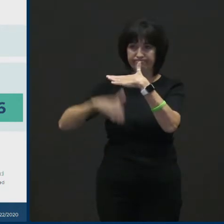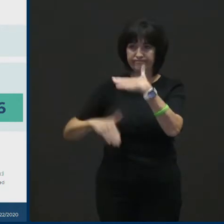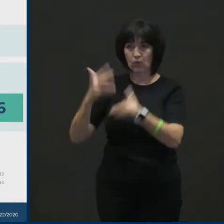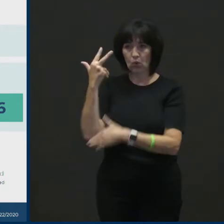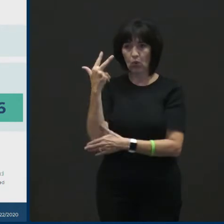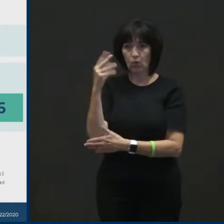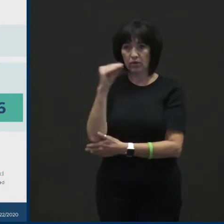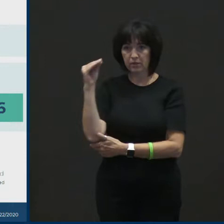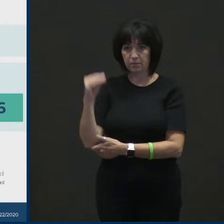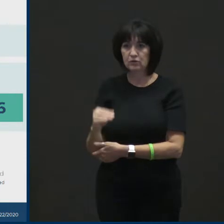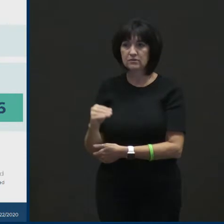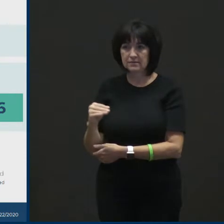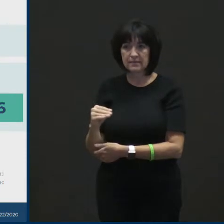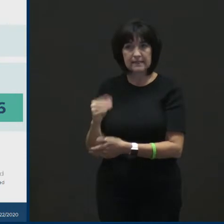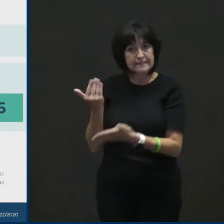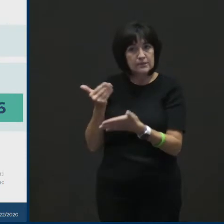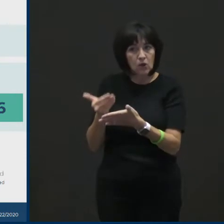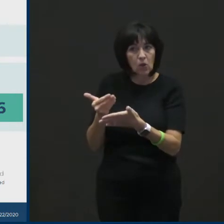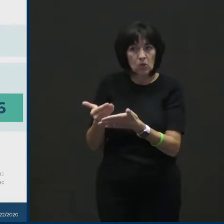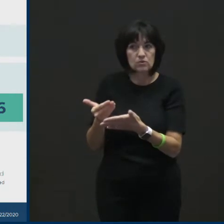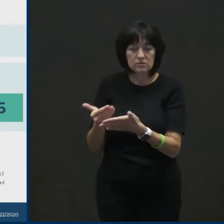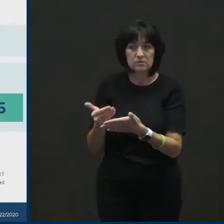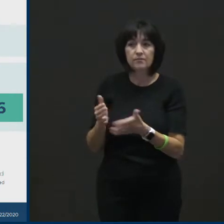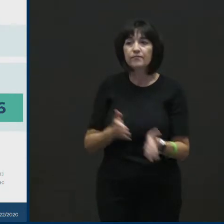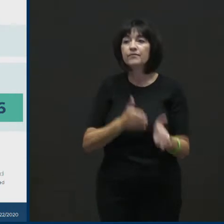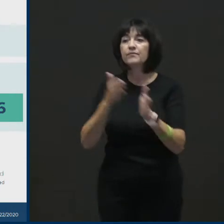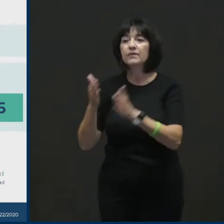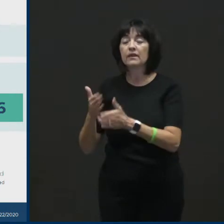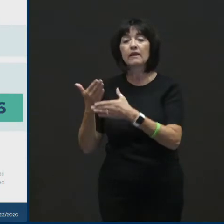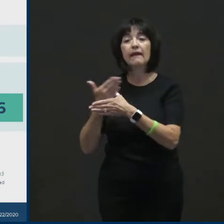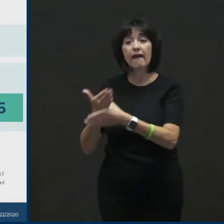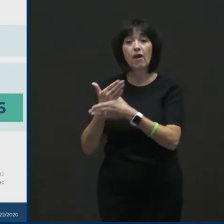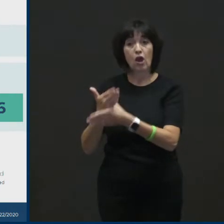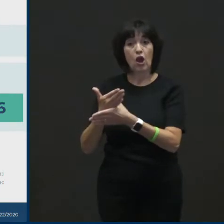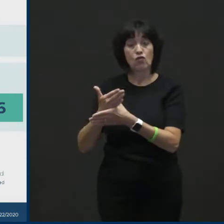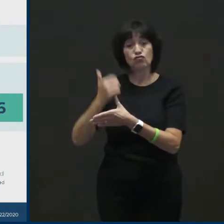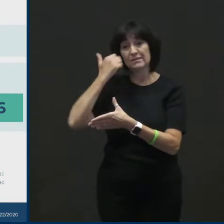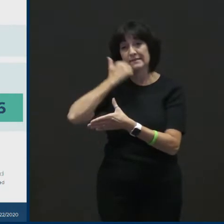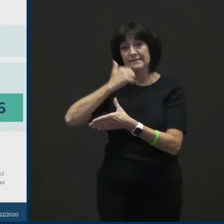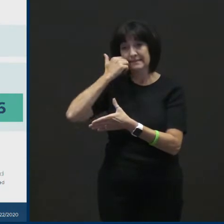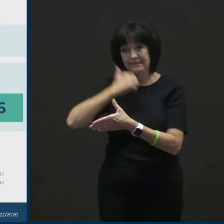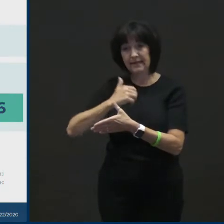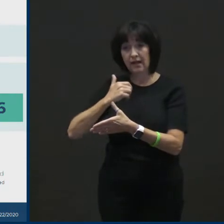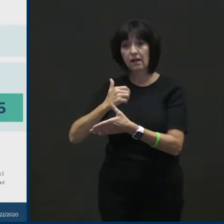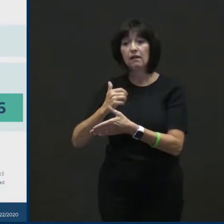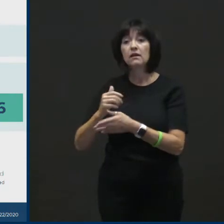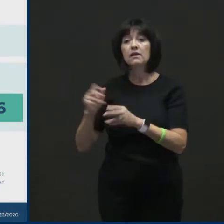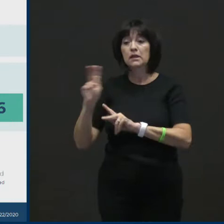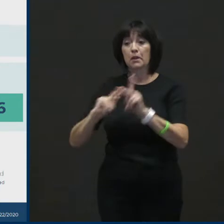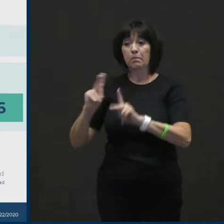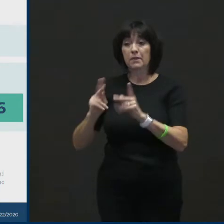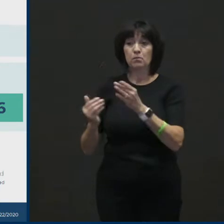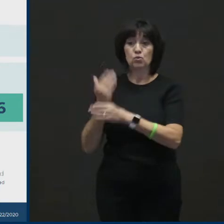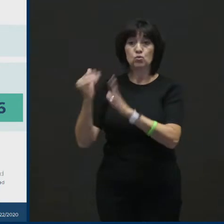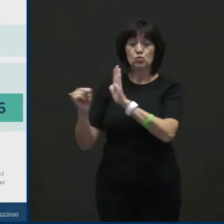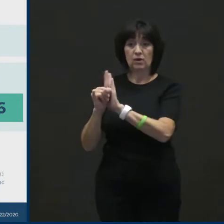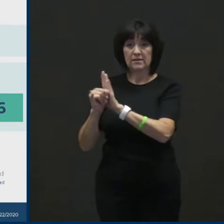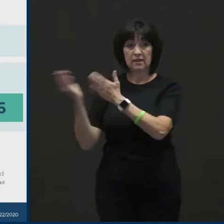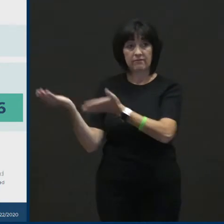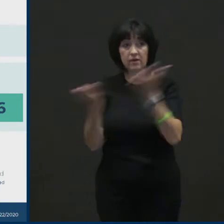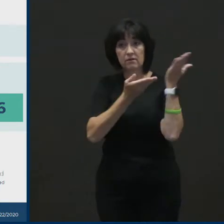green. Average daily hospitalizations is solidly under that gating criteria, so green. So